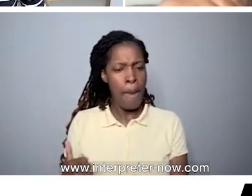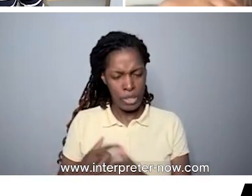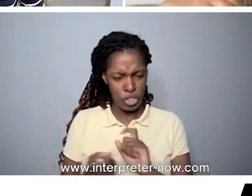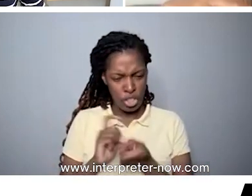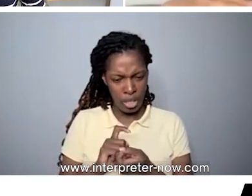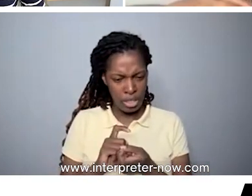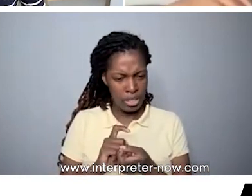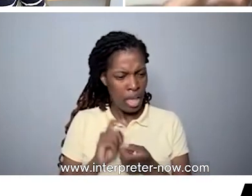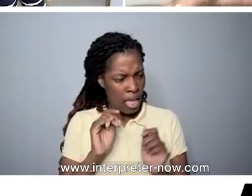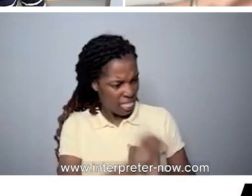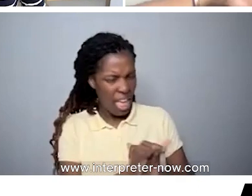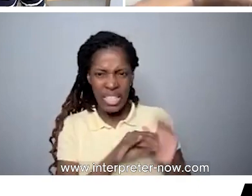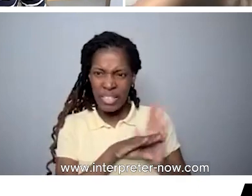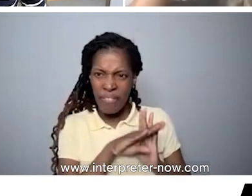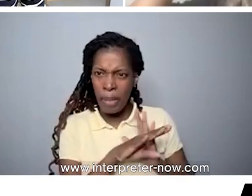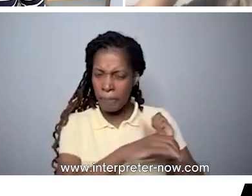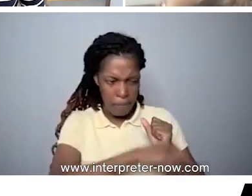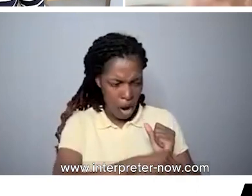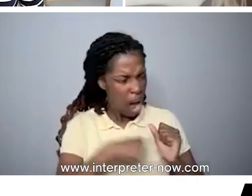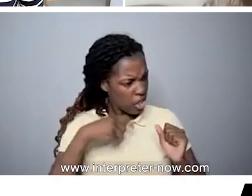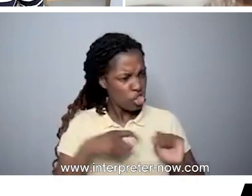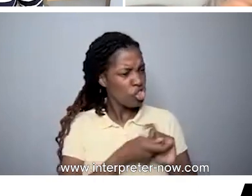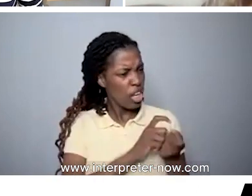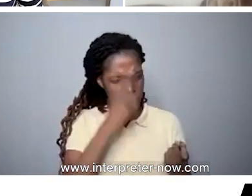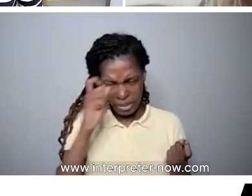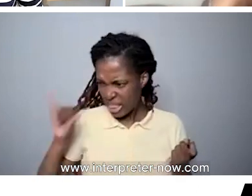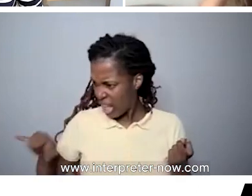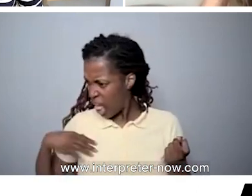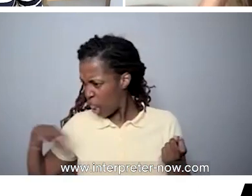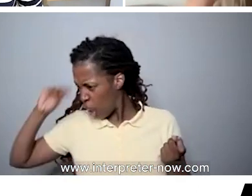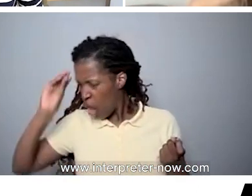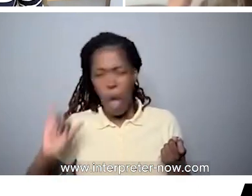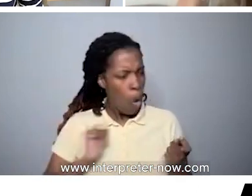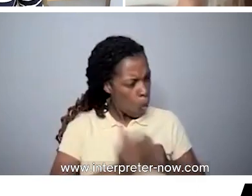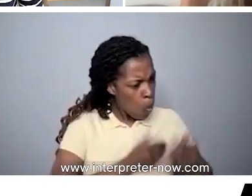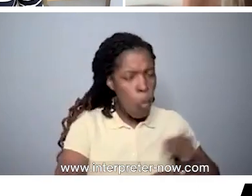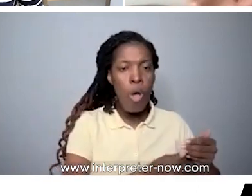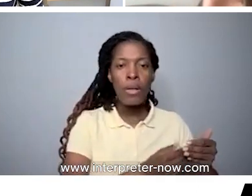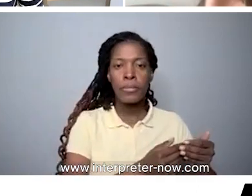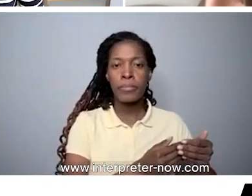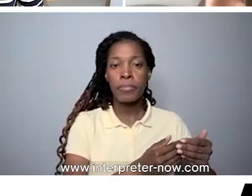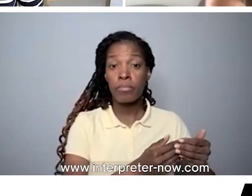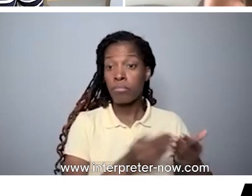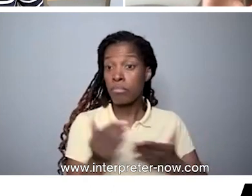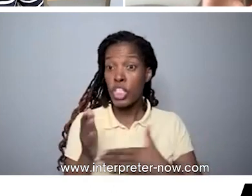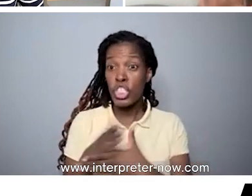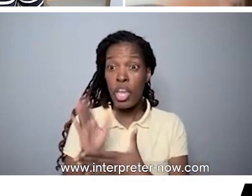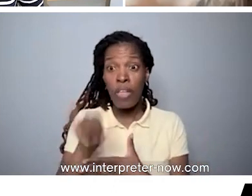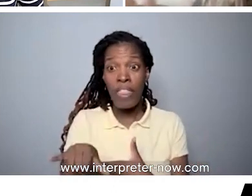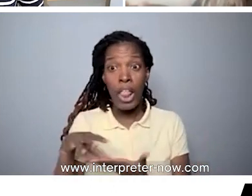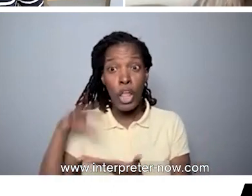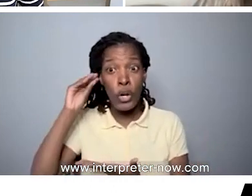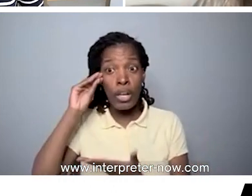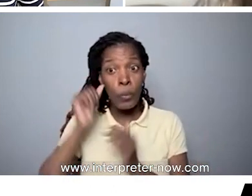to develop this, or how I'm going to market this, or how I'm going to, whatever it is that you do,